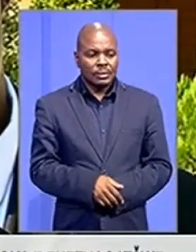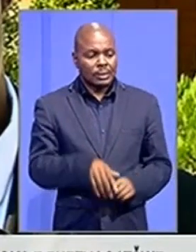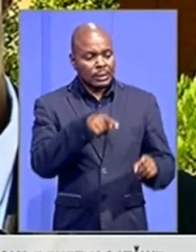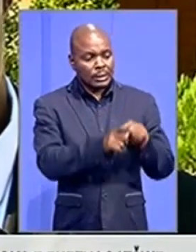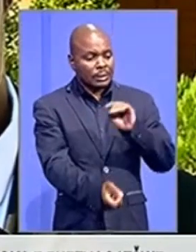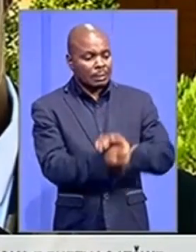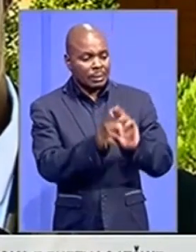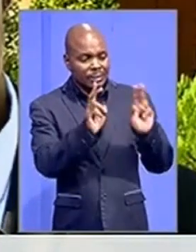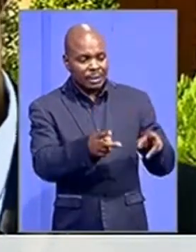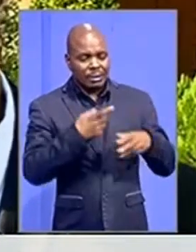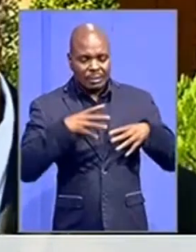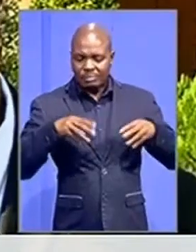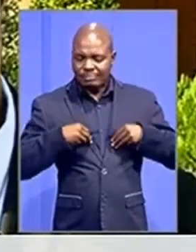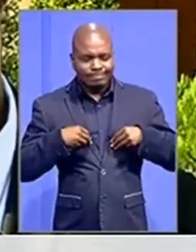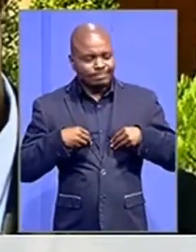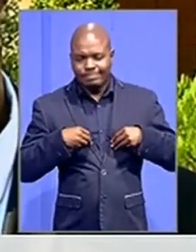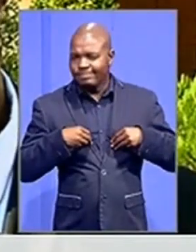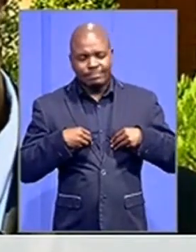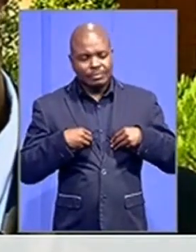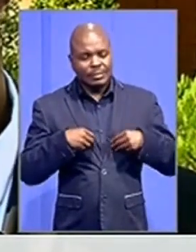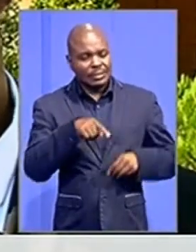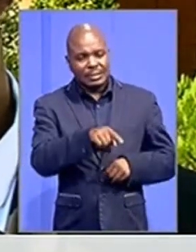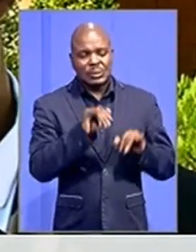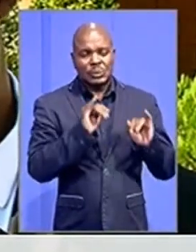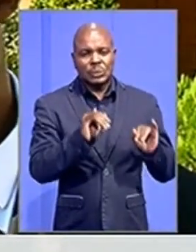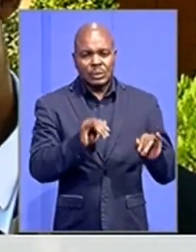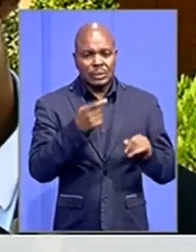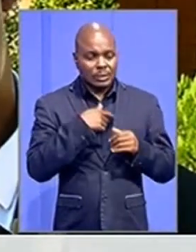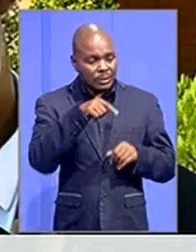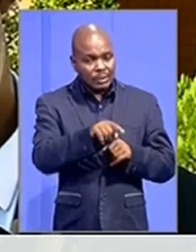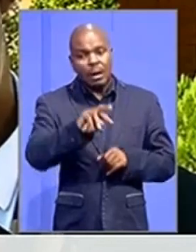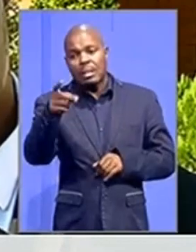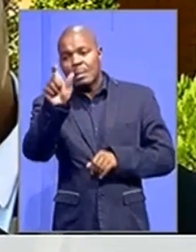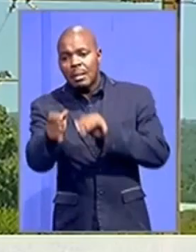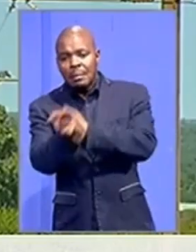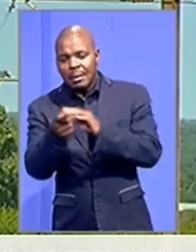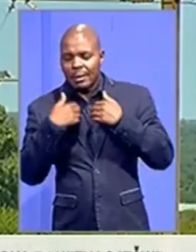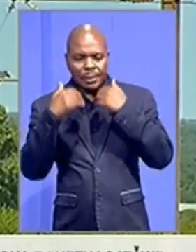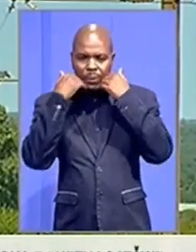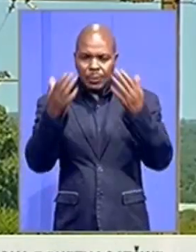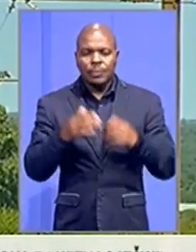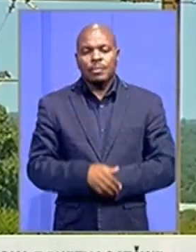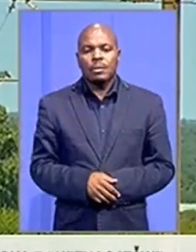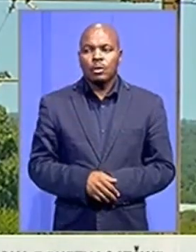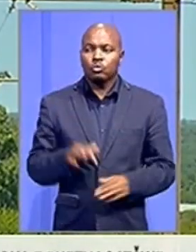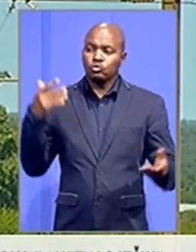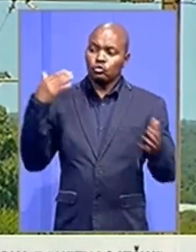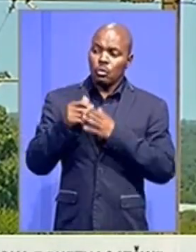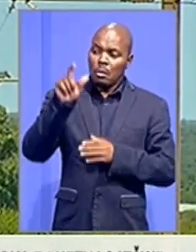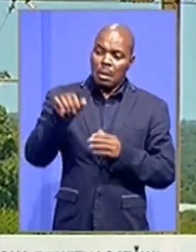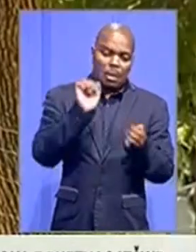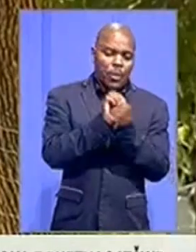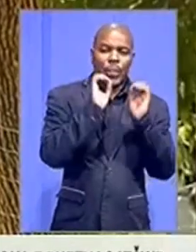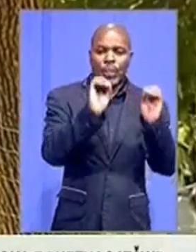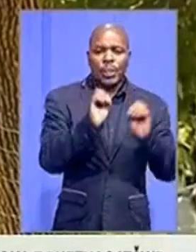situation ga re nyakise o bona ntweso e bušeletswa mo ngwaneng wa motho mongwe ga go yo a swerwe go bošoleng bjo